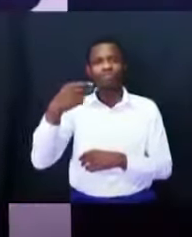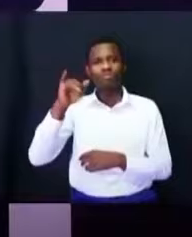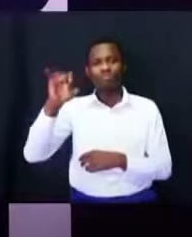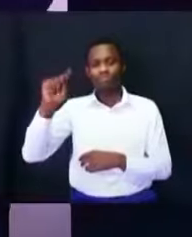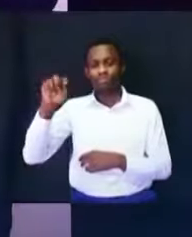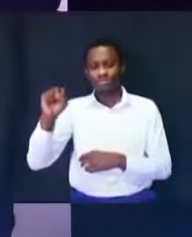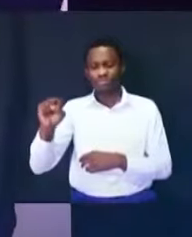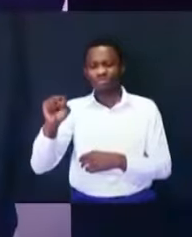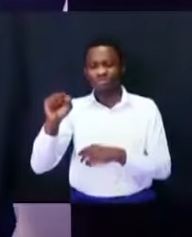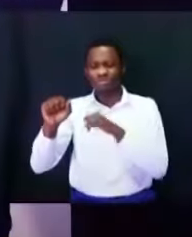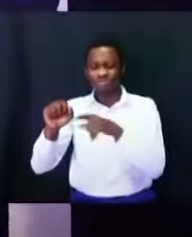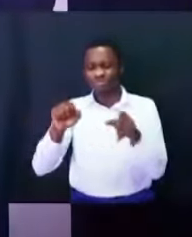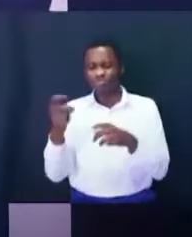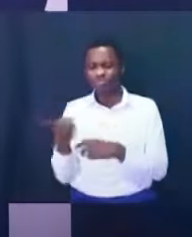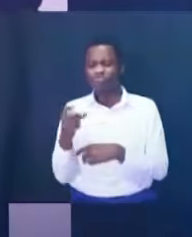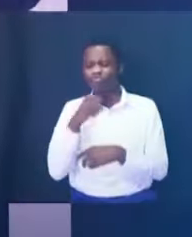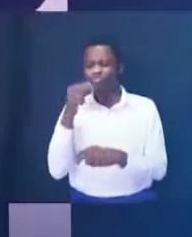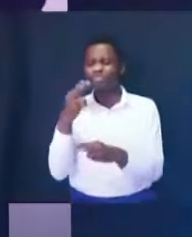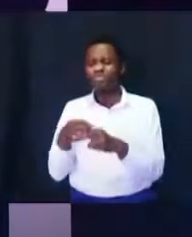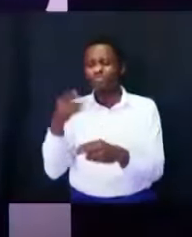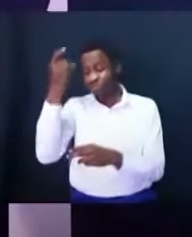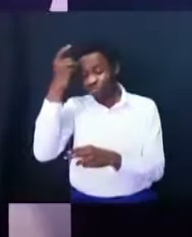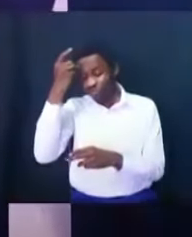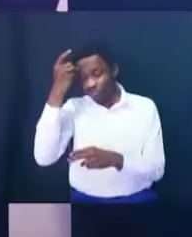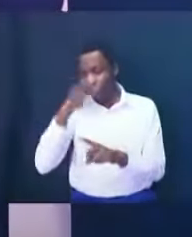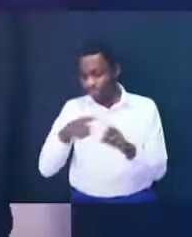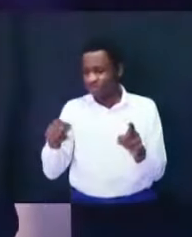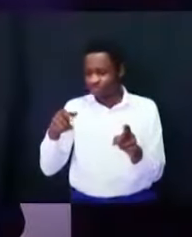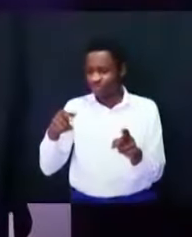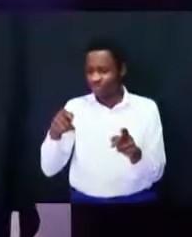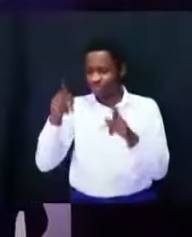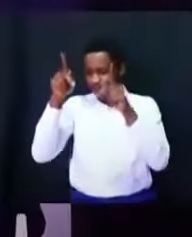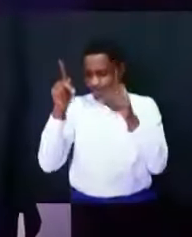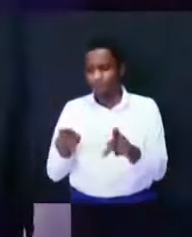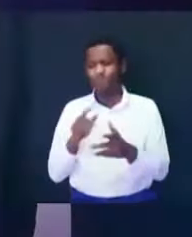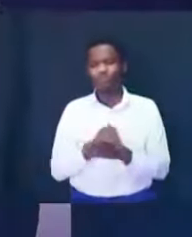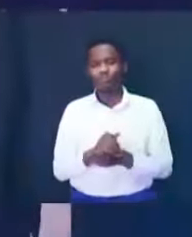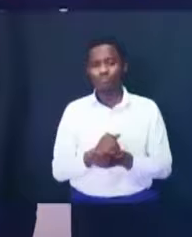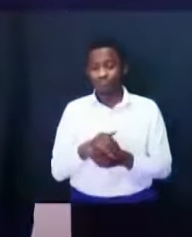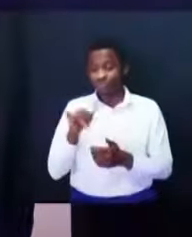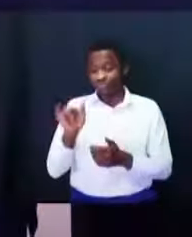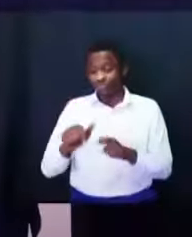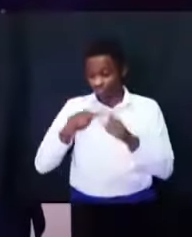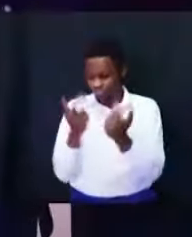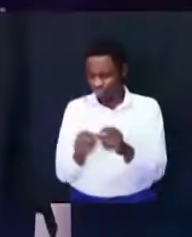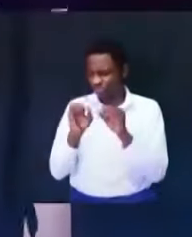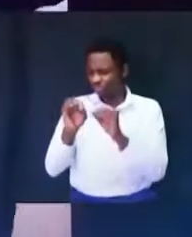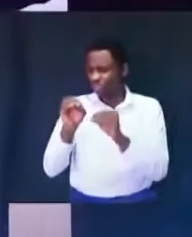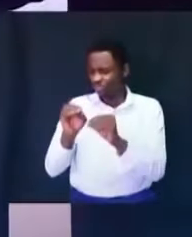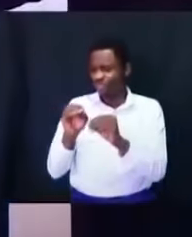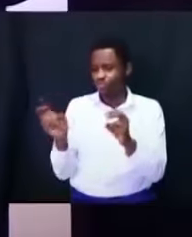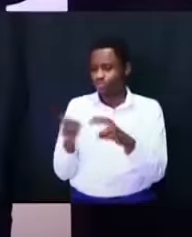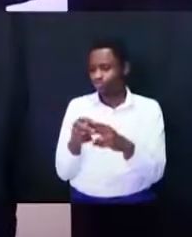human beings but hold that so these are the people who kind of teach to drift people